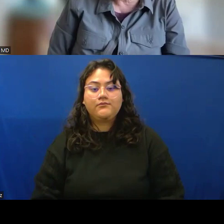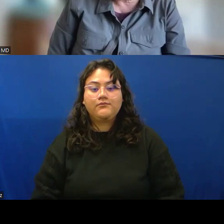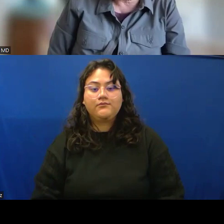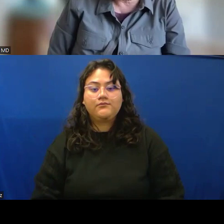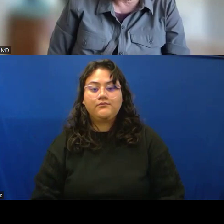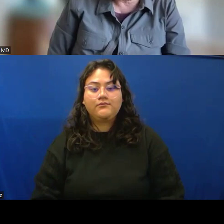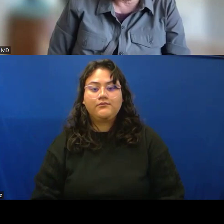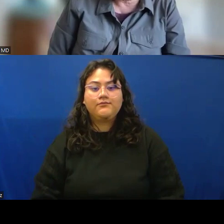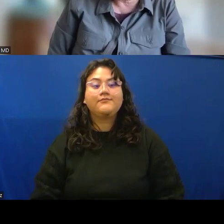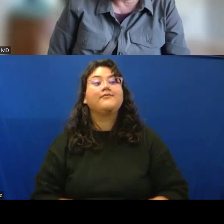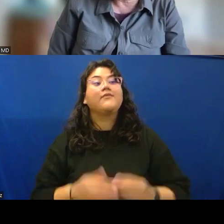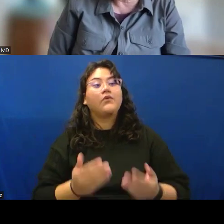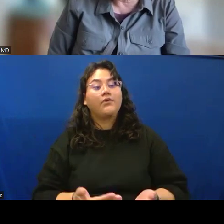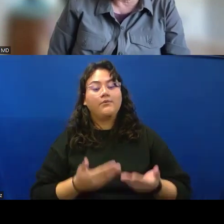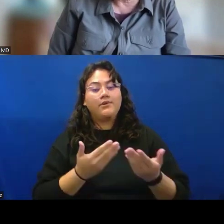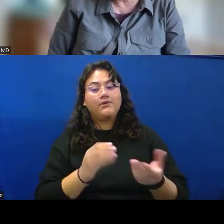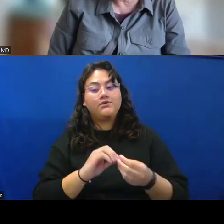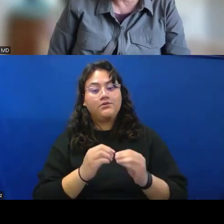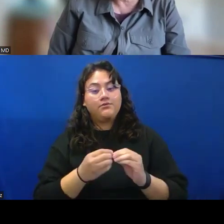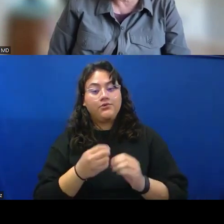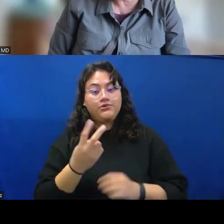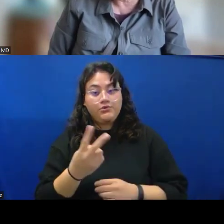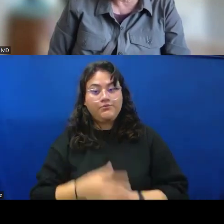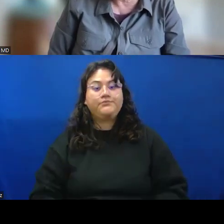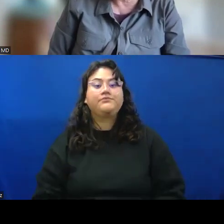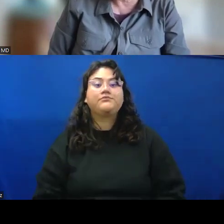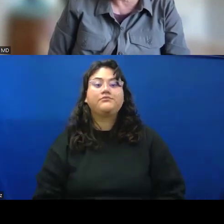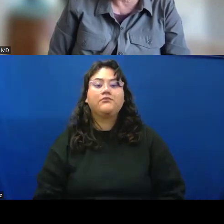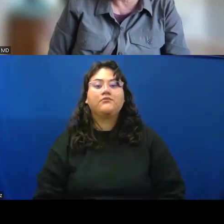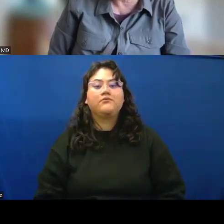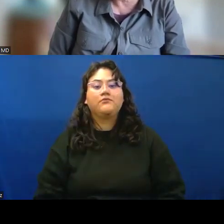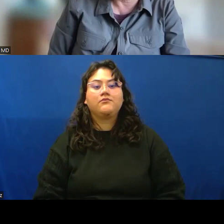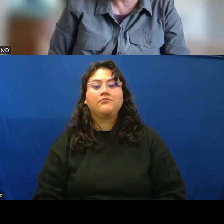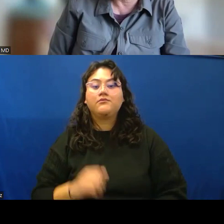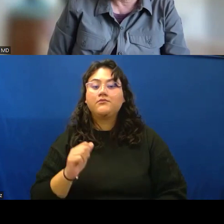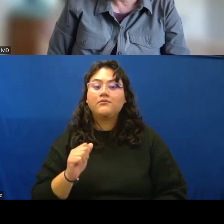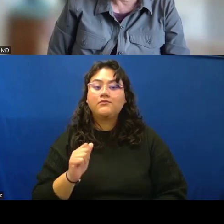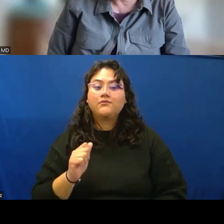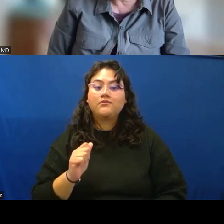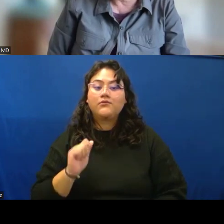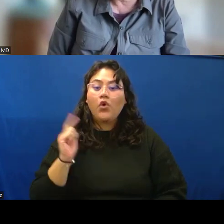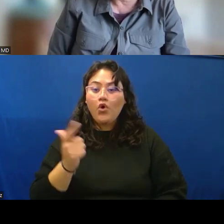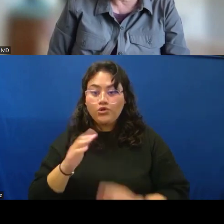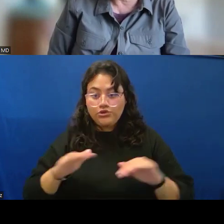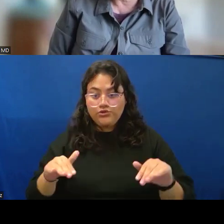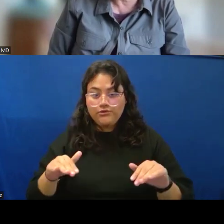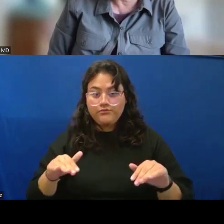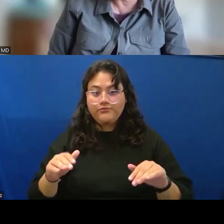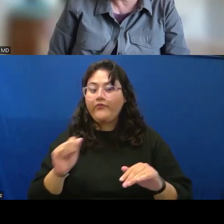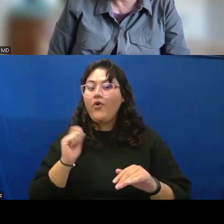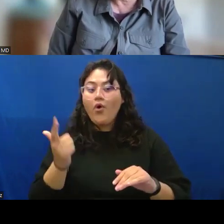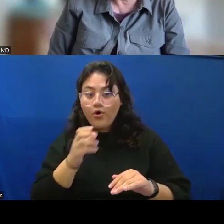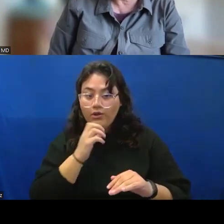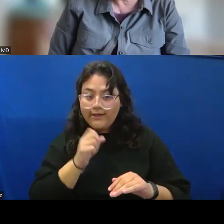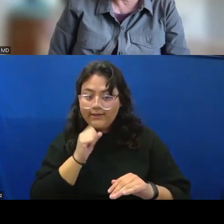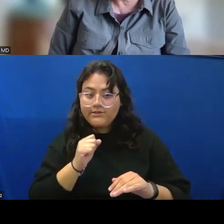So recommendation number 2, children at all ages should have prompt objective hearing screening if there is either clinical